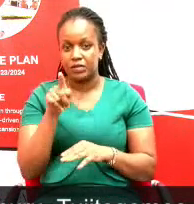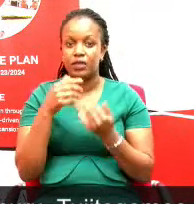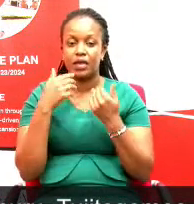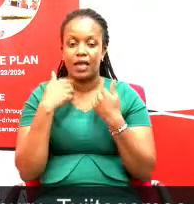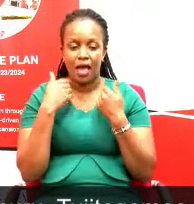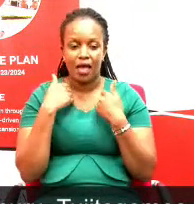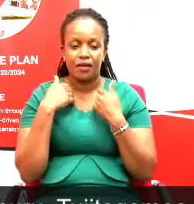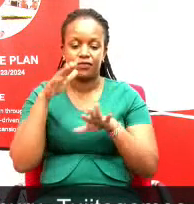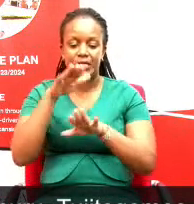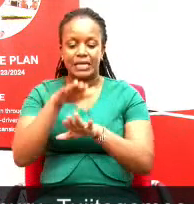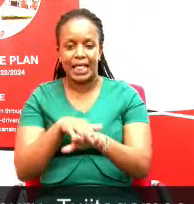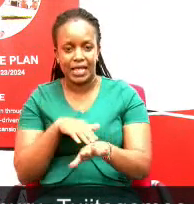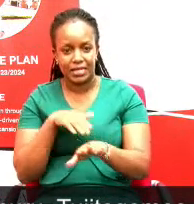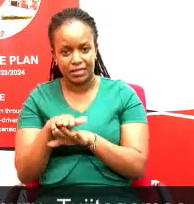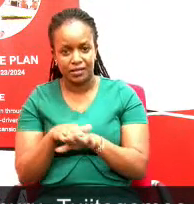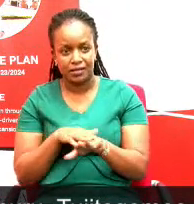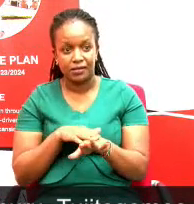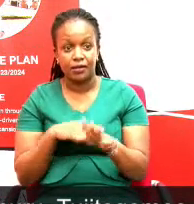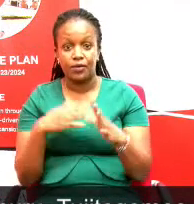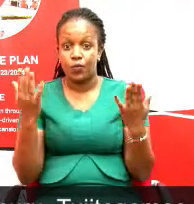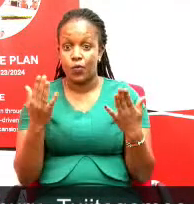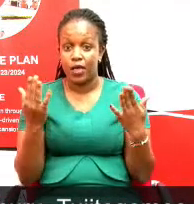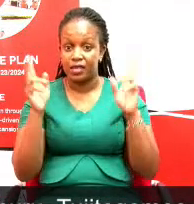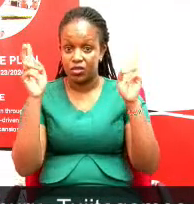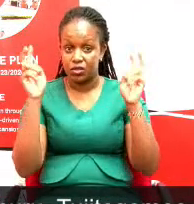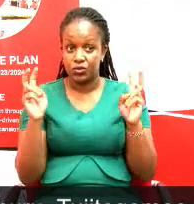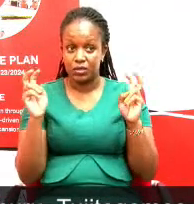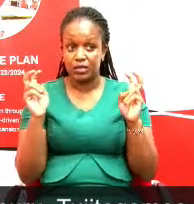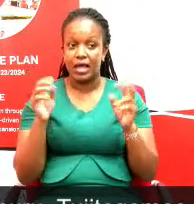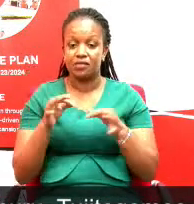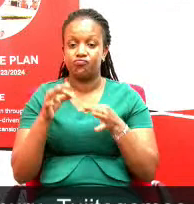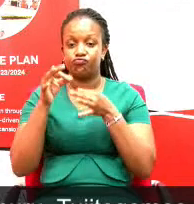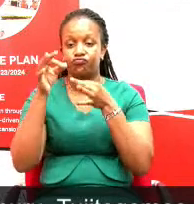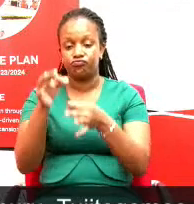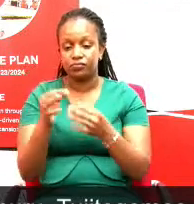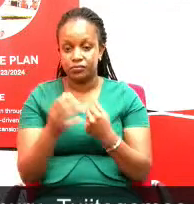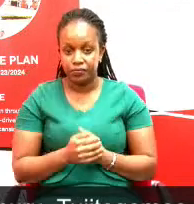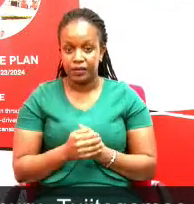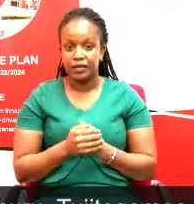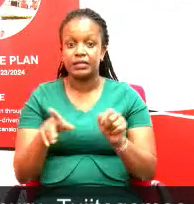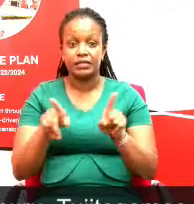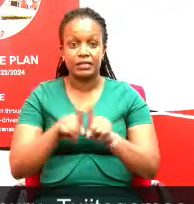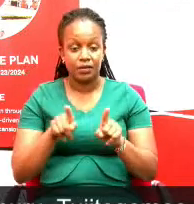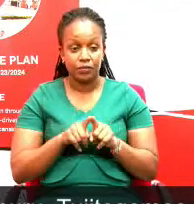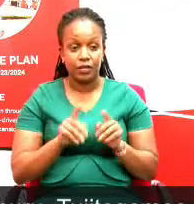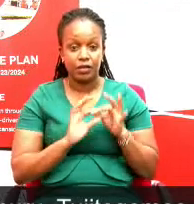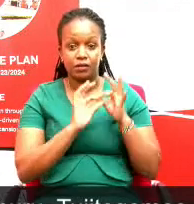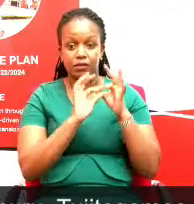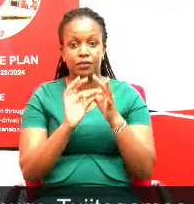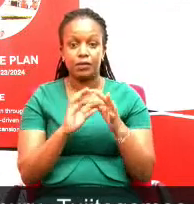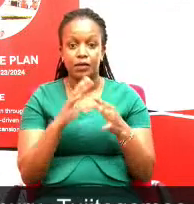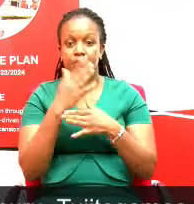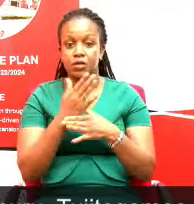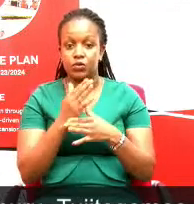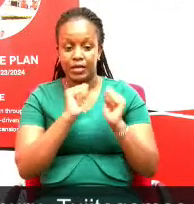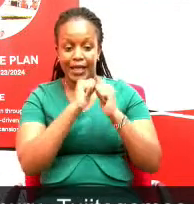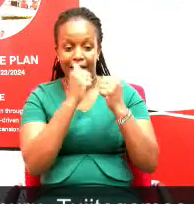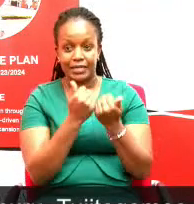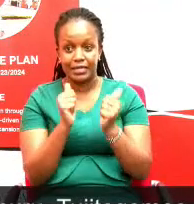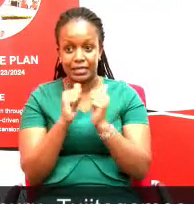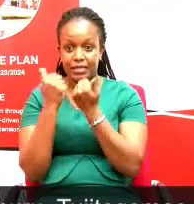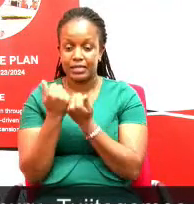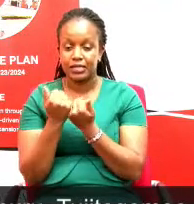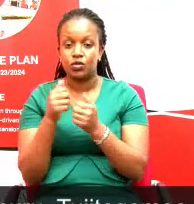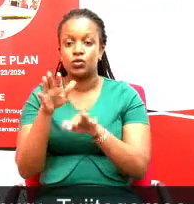We've seen cases where these matters are shelved, or there's conspiracy between agencies